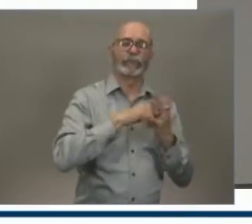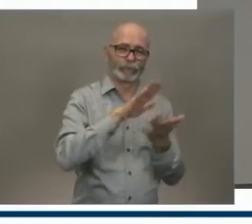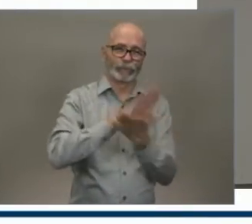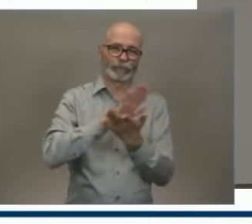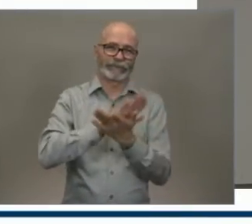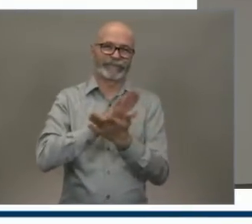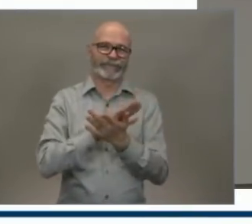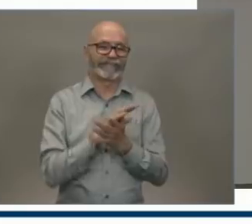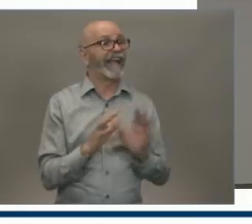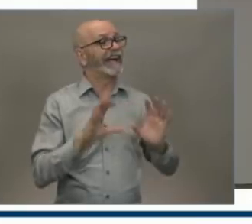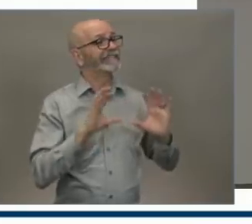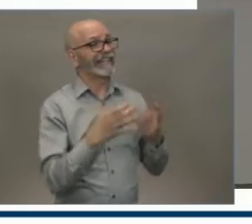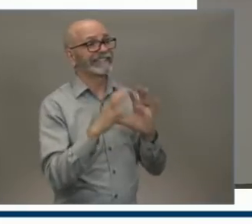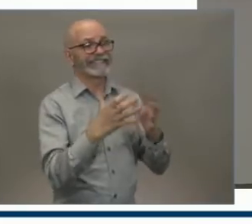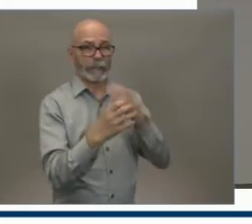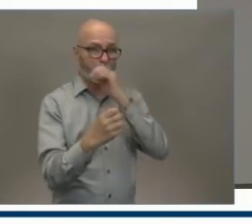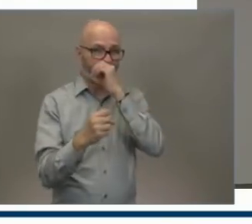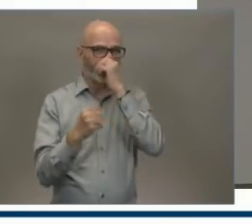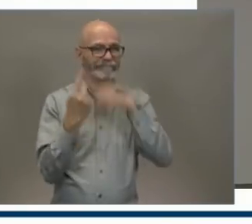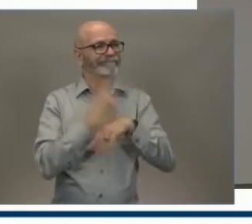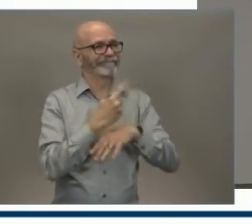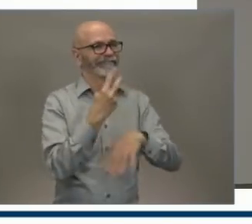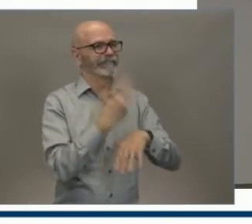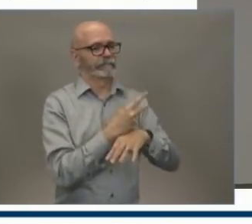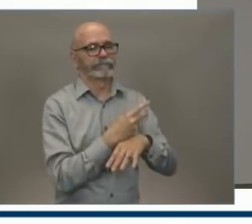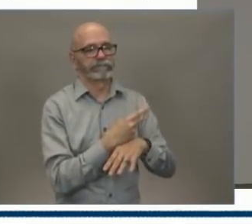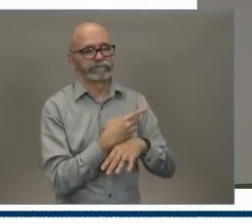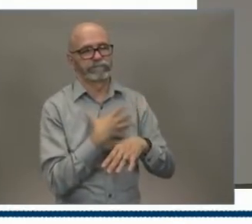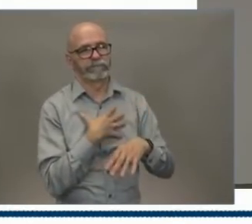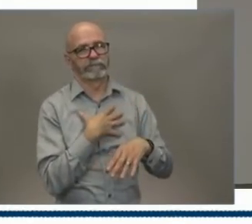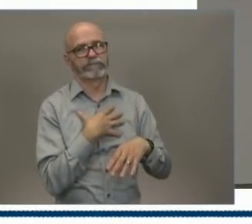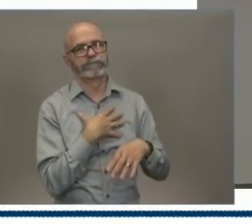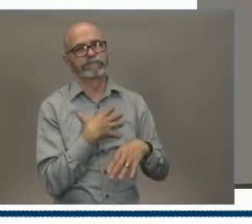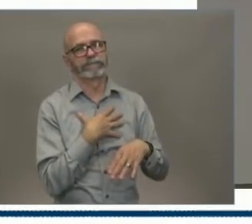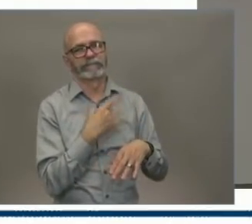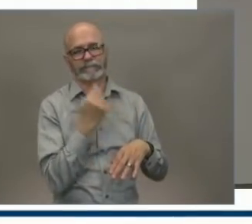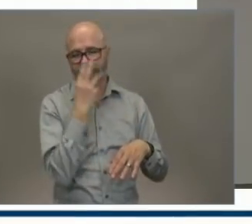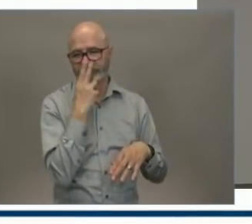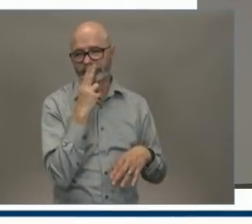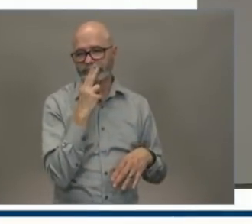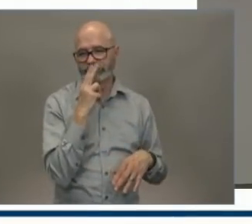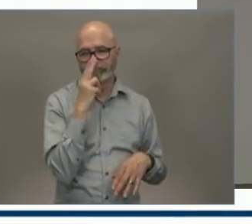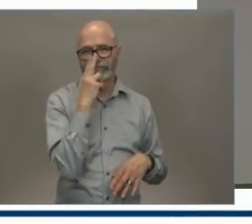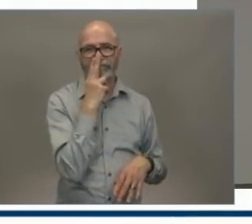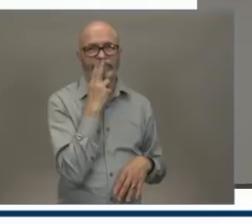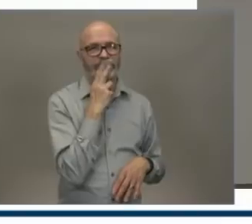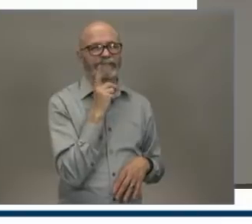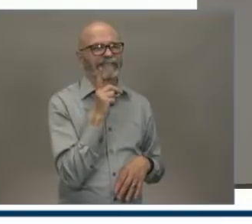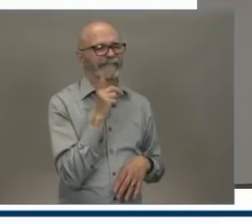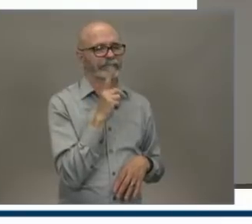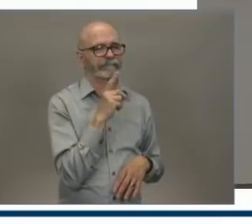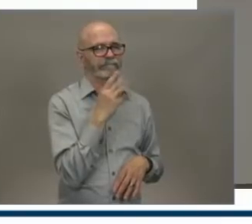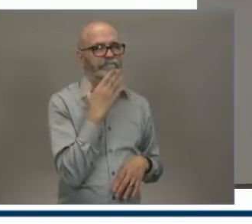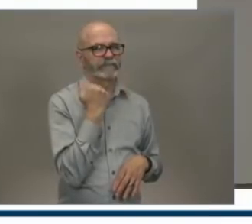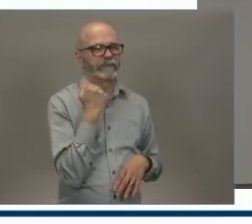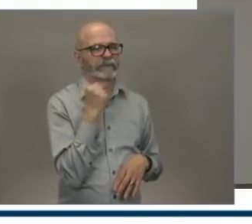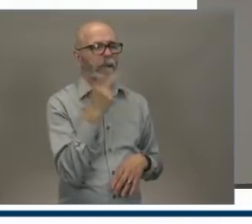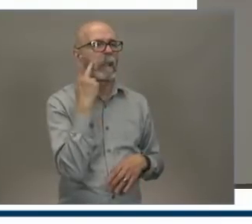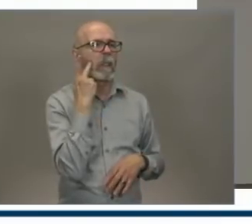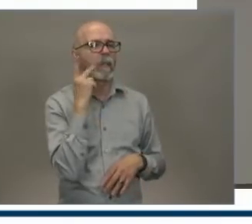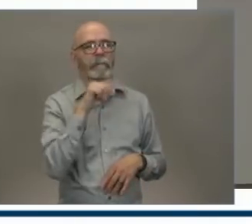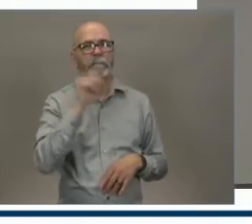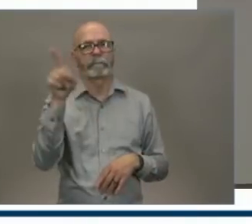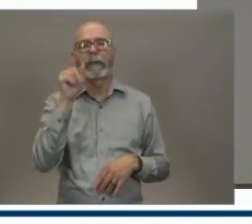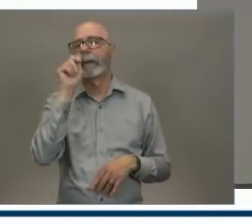classes, and then they became unwell, or they felt that they needed to go testing because of their concerns about their health, and we identified them